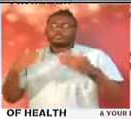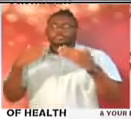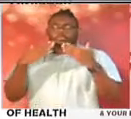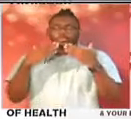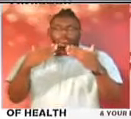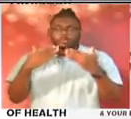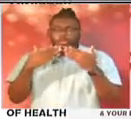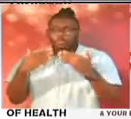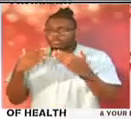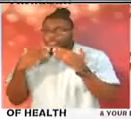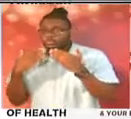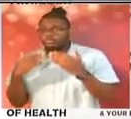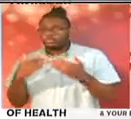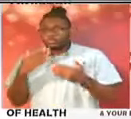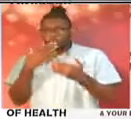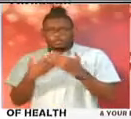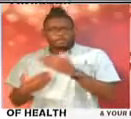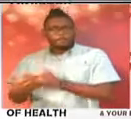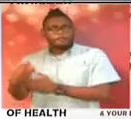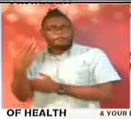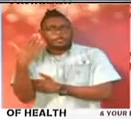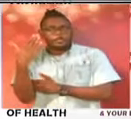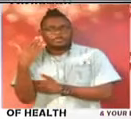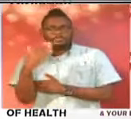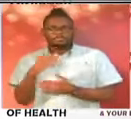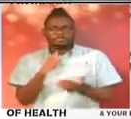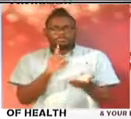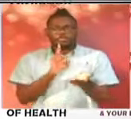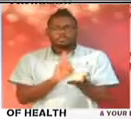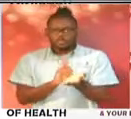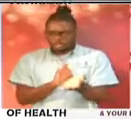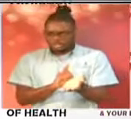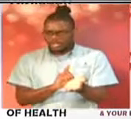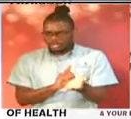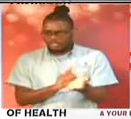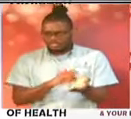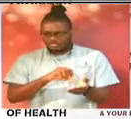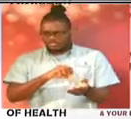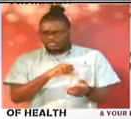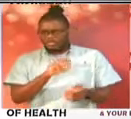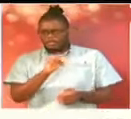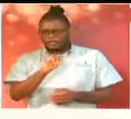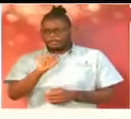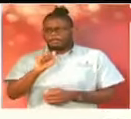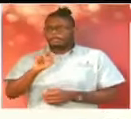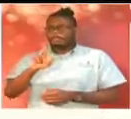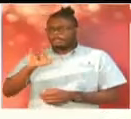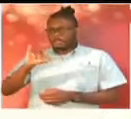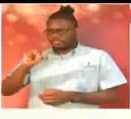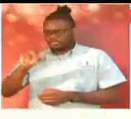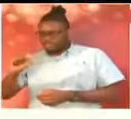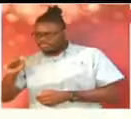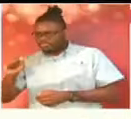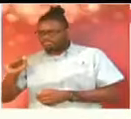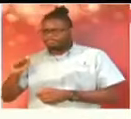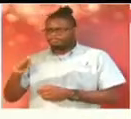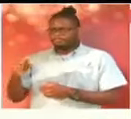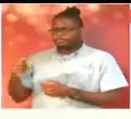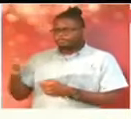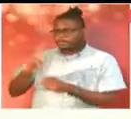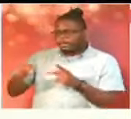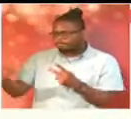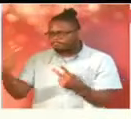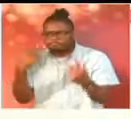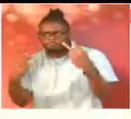Good morning to my colleague, Dr. Alexander. Good morning to the members of the media, members of the viewing and listening public. The clinical